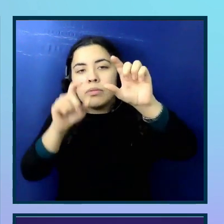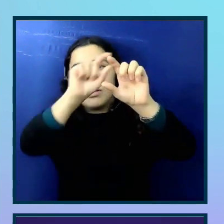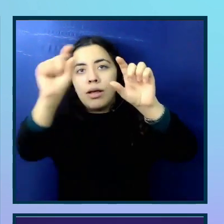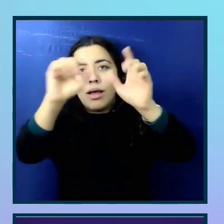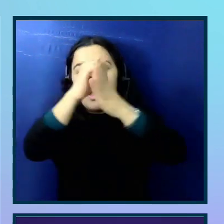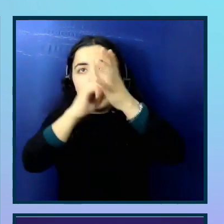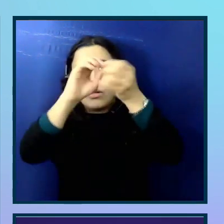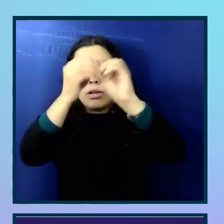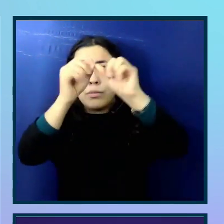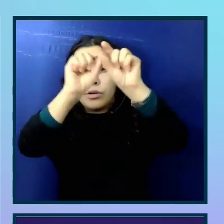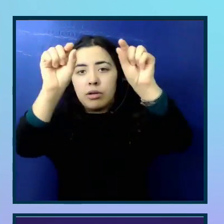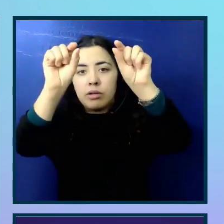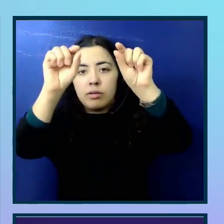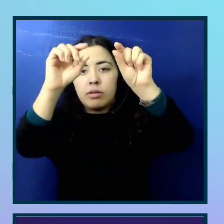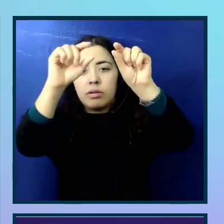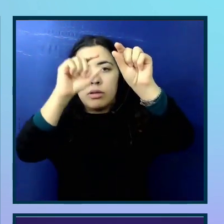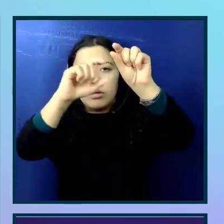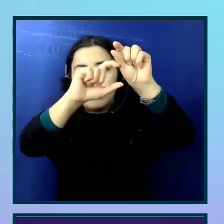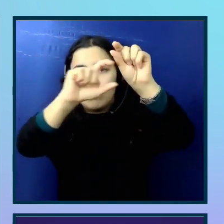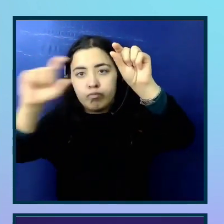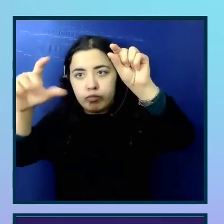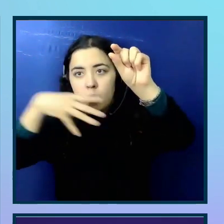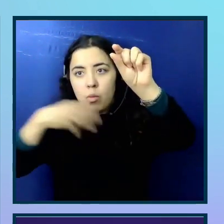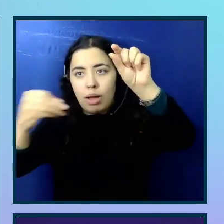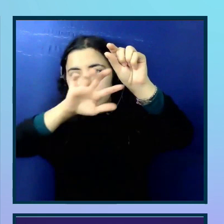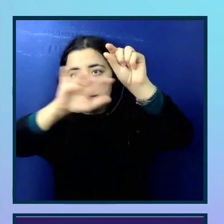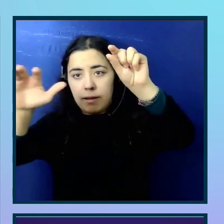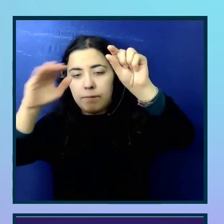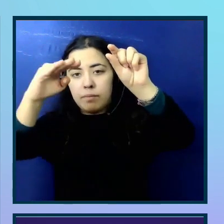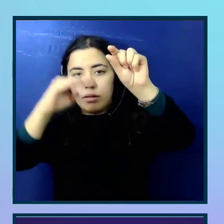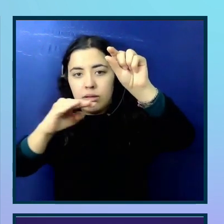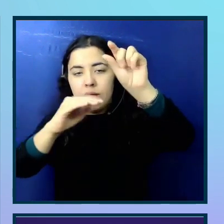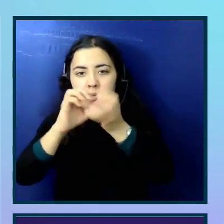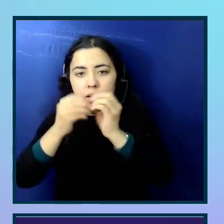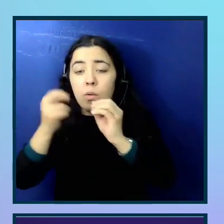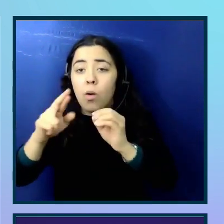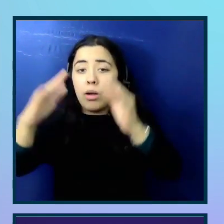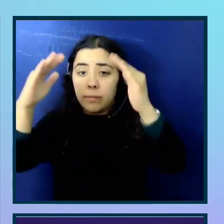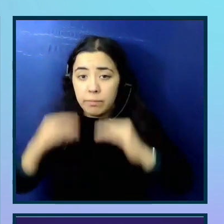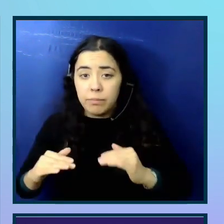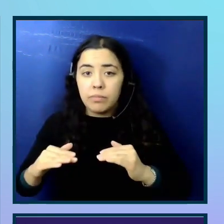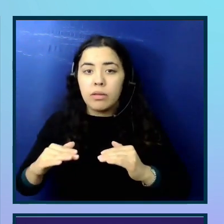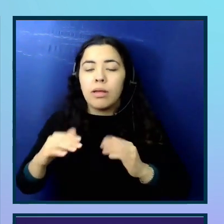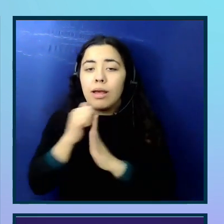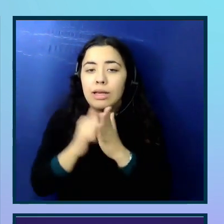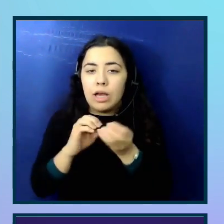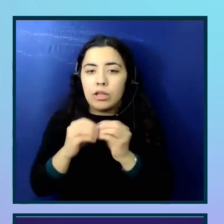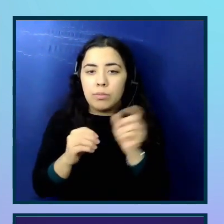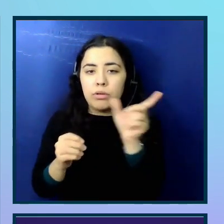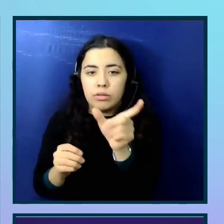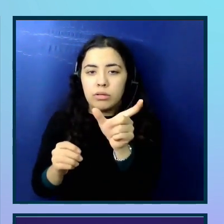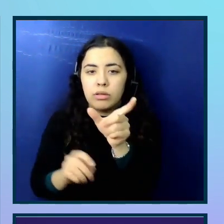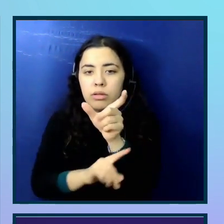6, 7, 8, 9, but it actually has a format requirement. So XX dash 3X's dash 2X's. Why you would need that, I